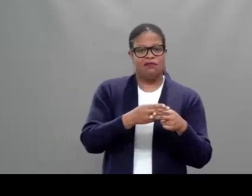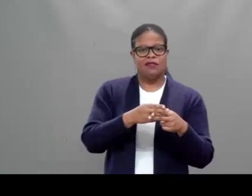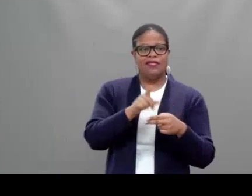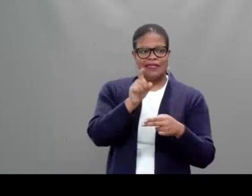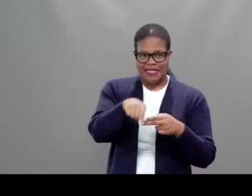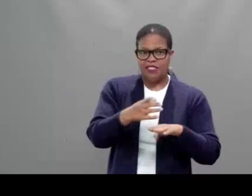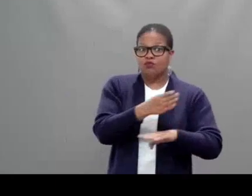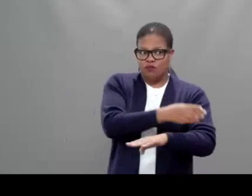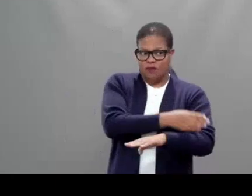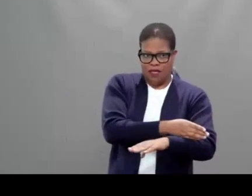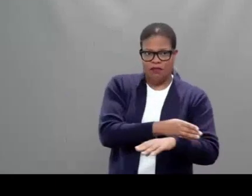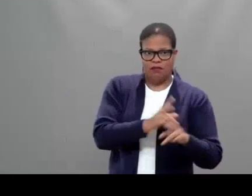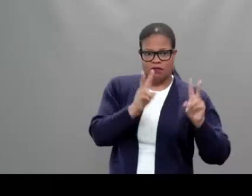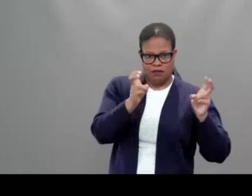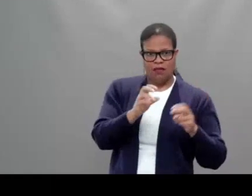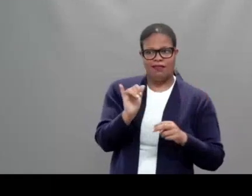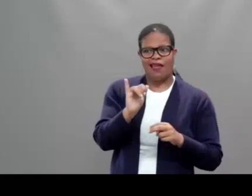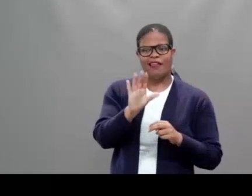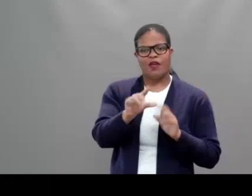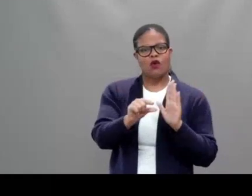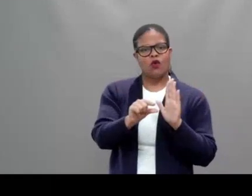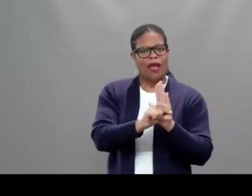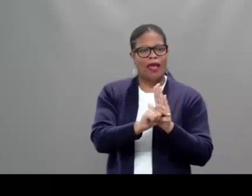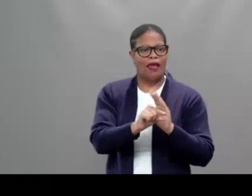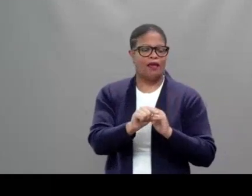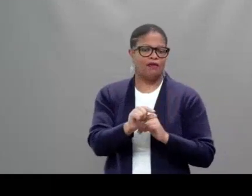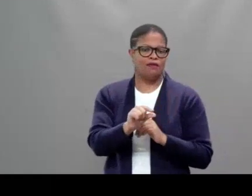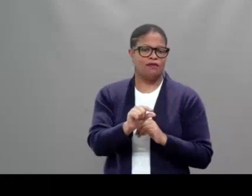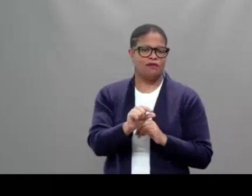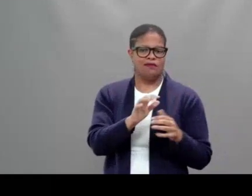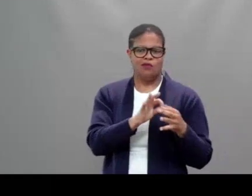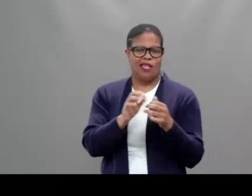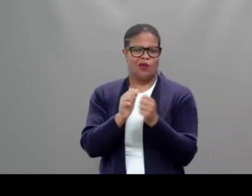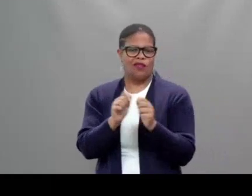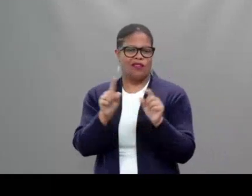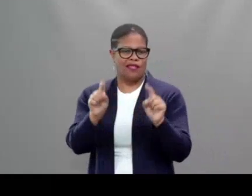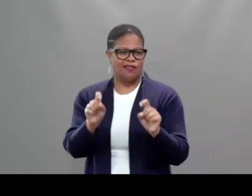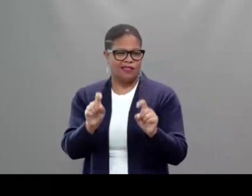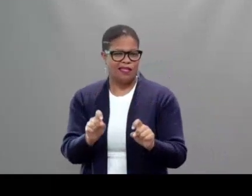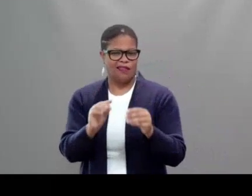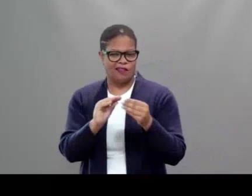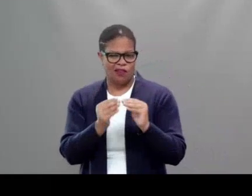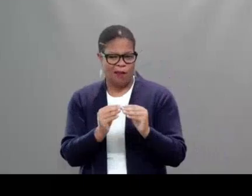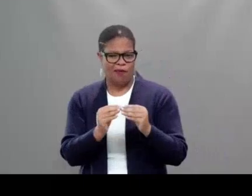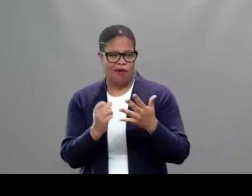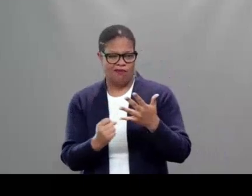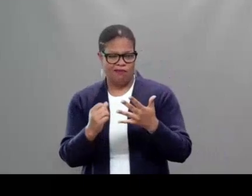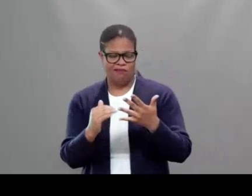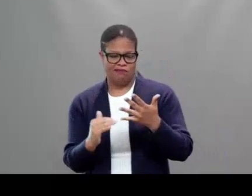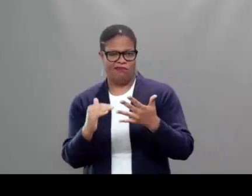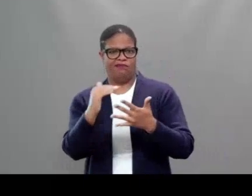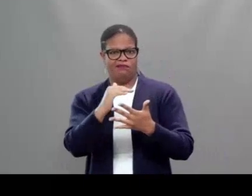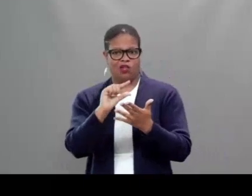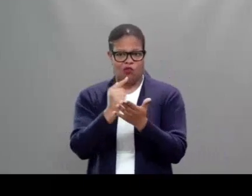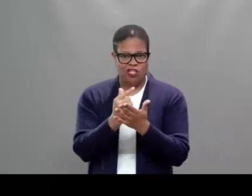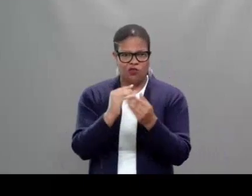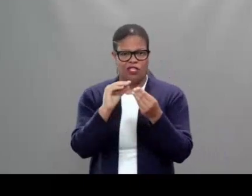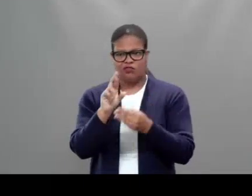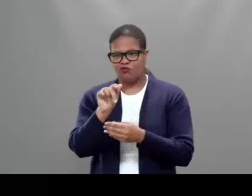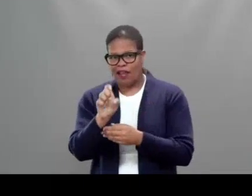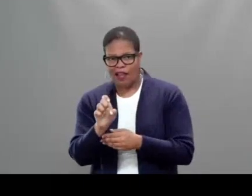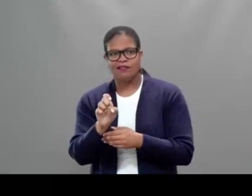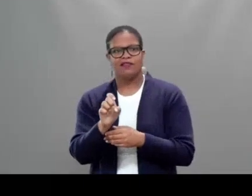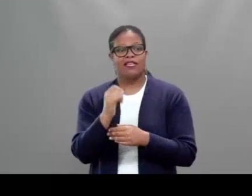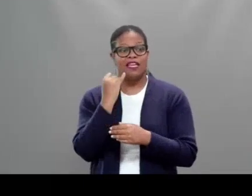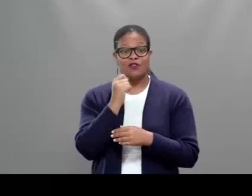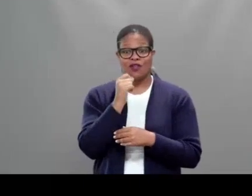improved in terms of like their grade, that has to do with testing and graduation rate and all that. But if you're not